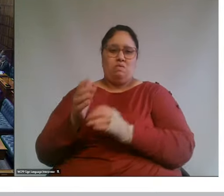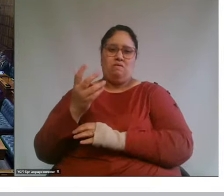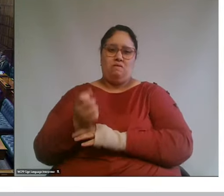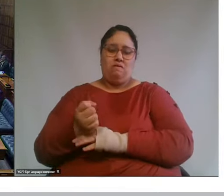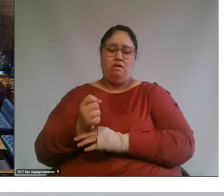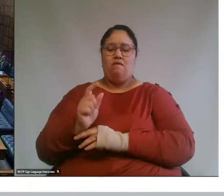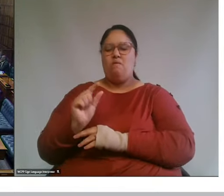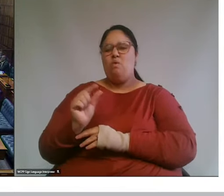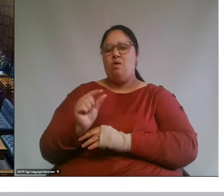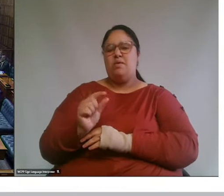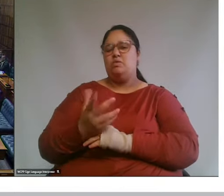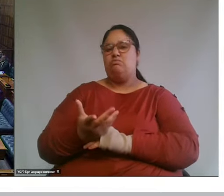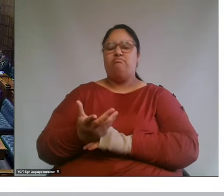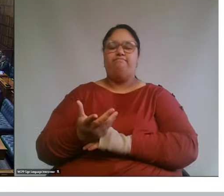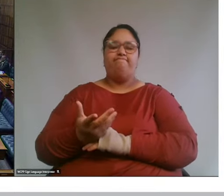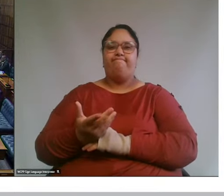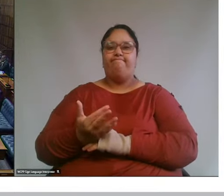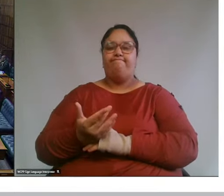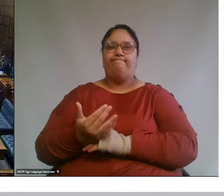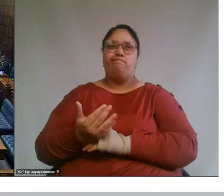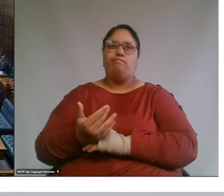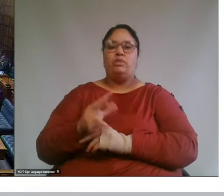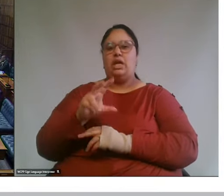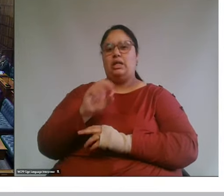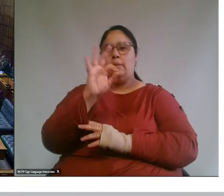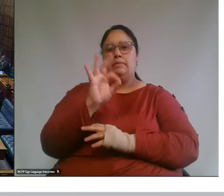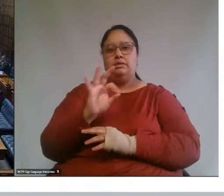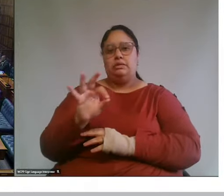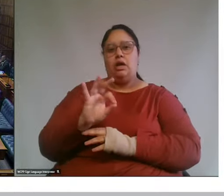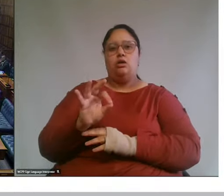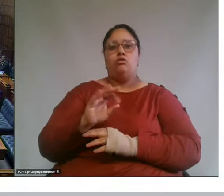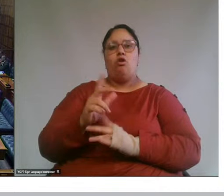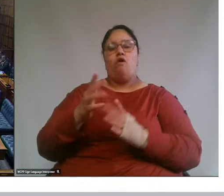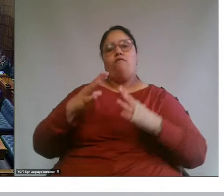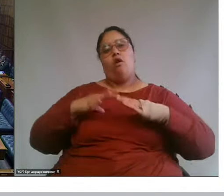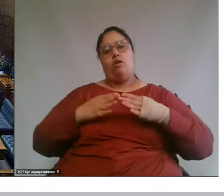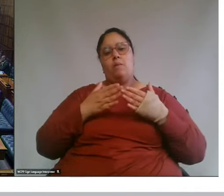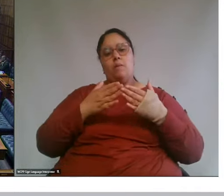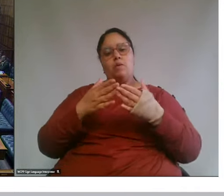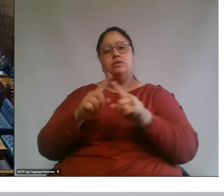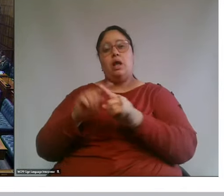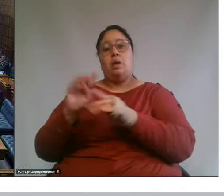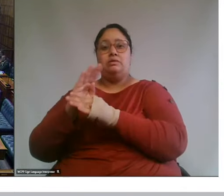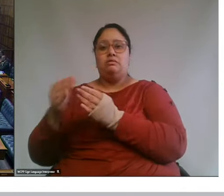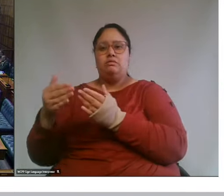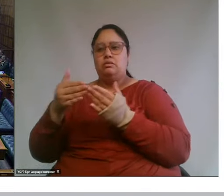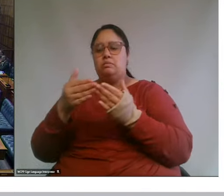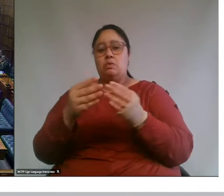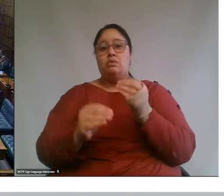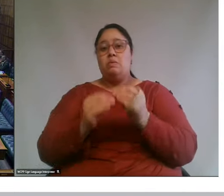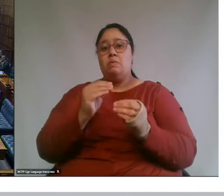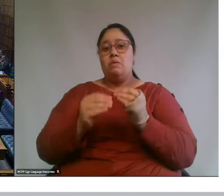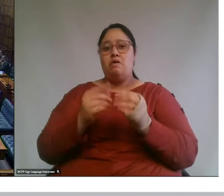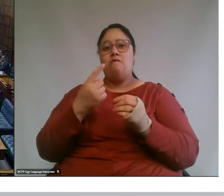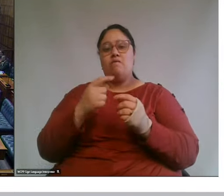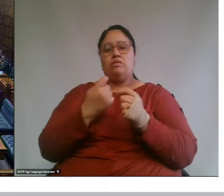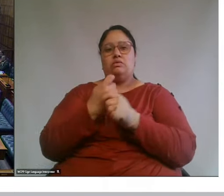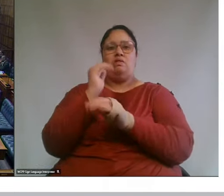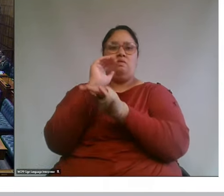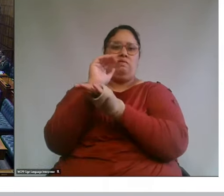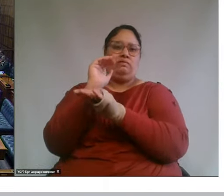almost uh almost uh 80% of leisure boats and 40% of commercial boats are produced for